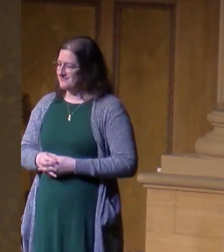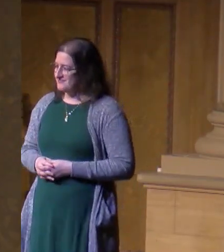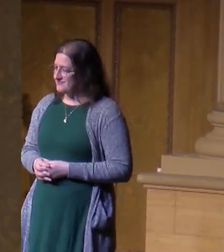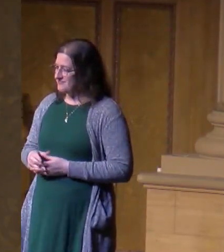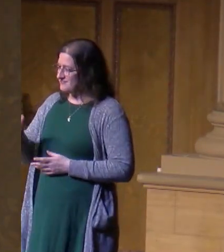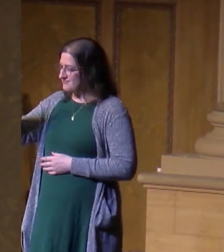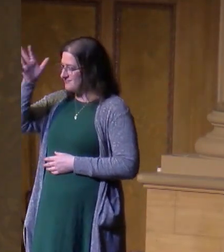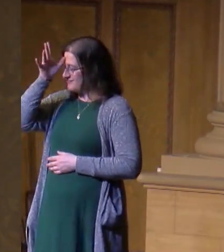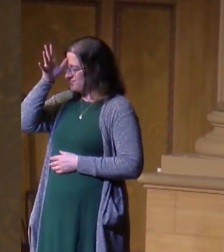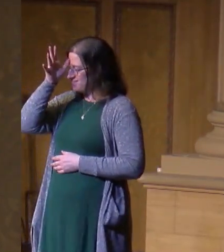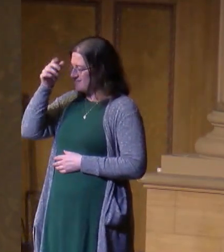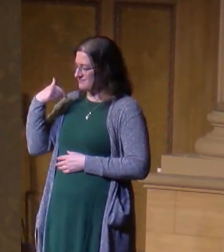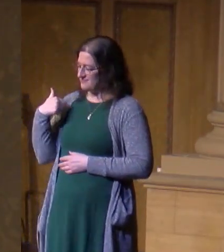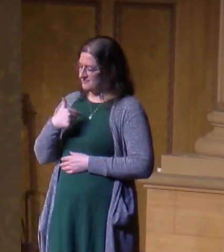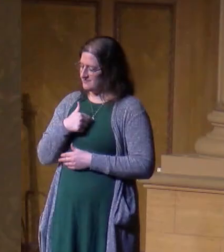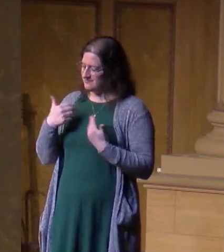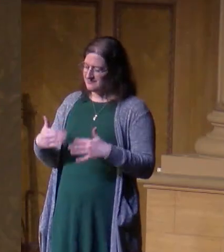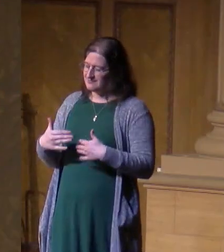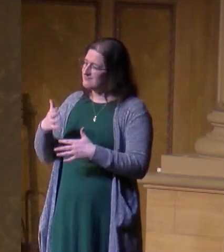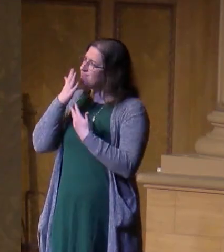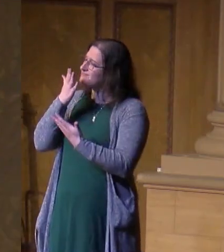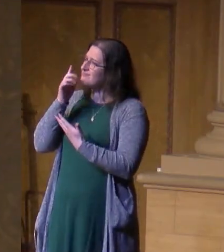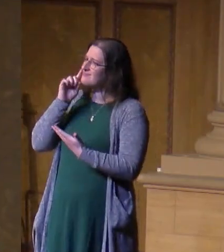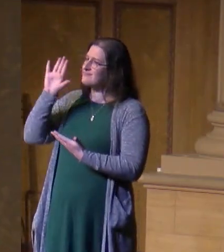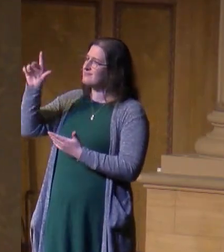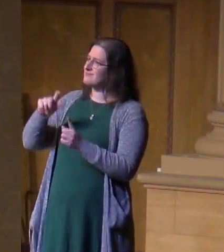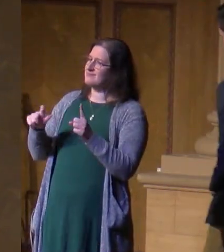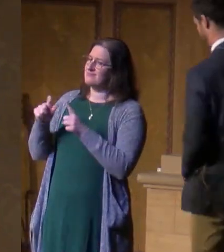Father, we are just so thankful for your word.